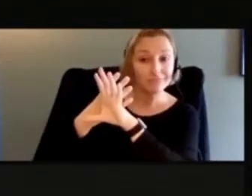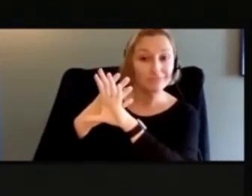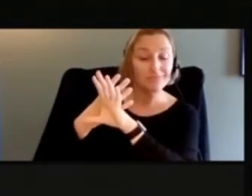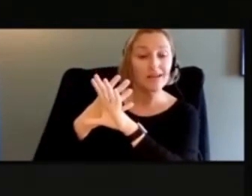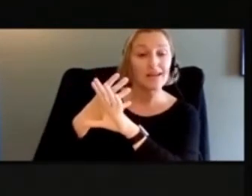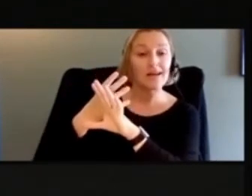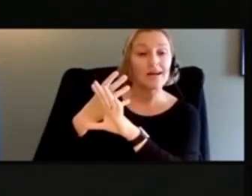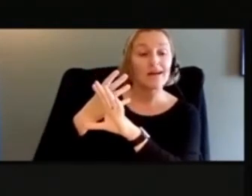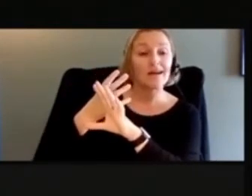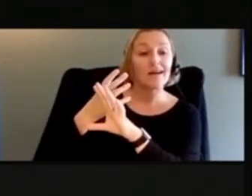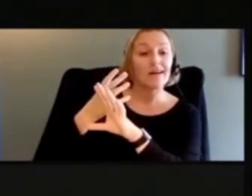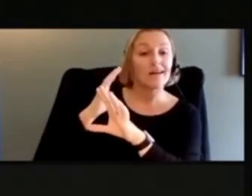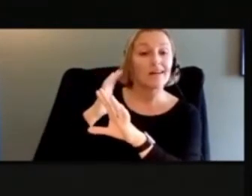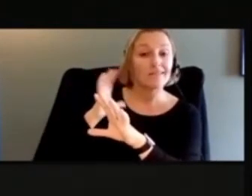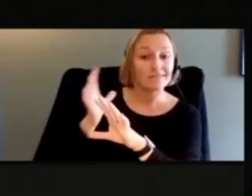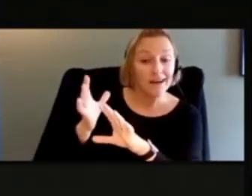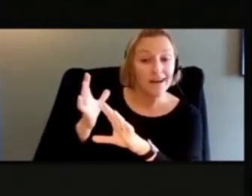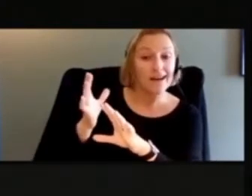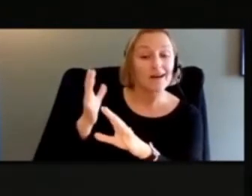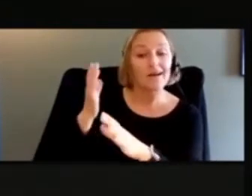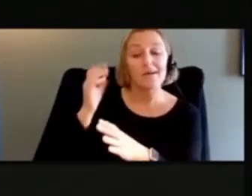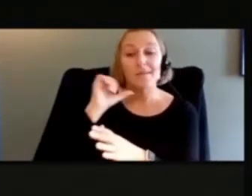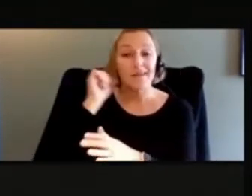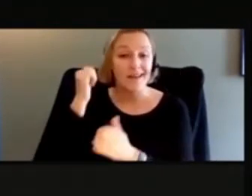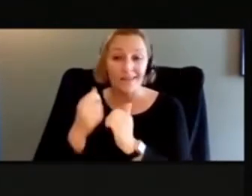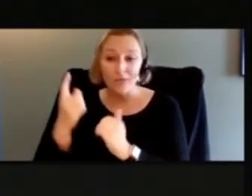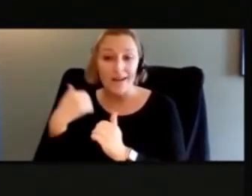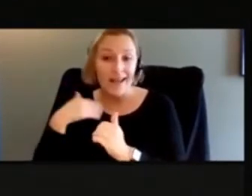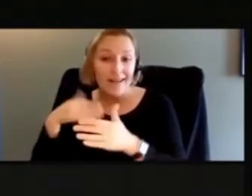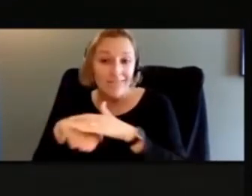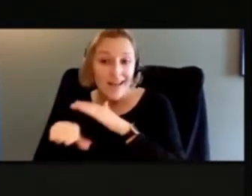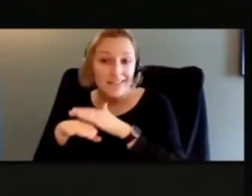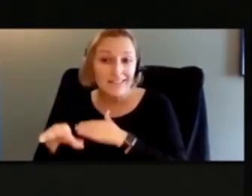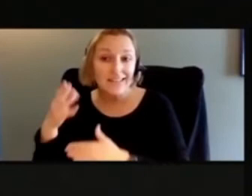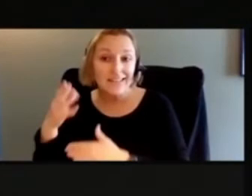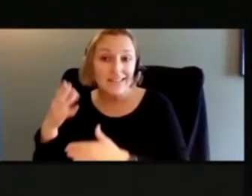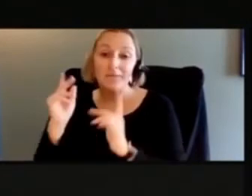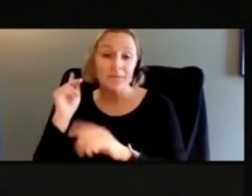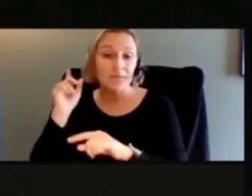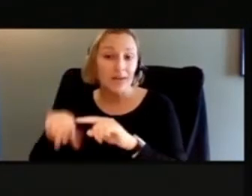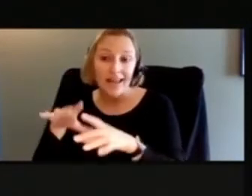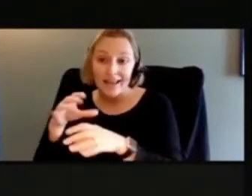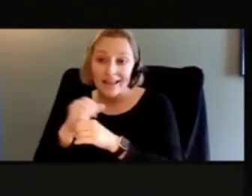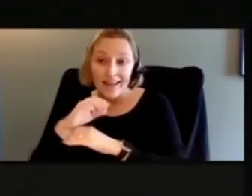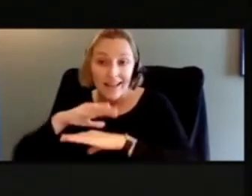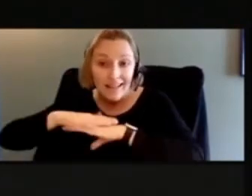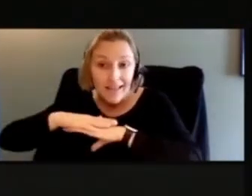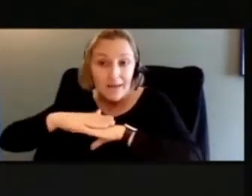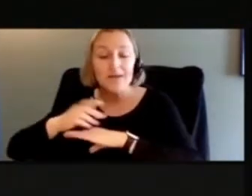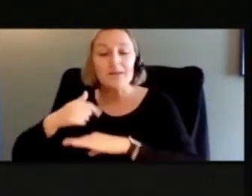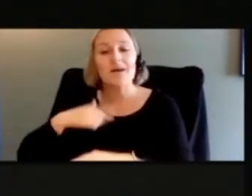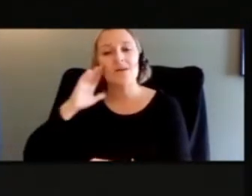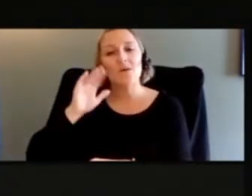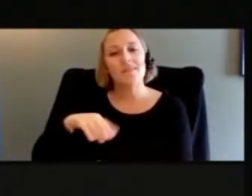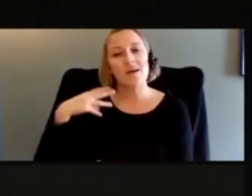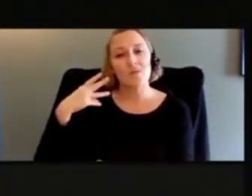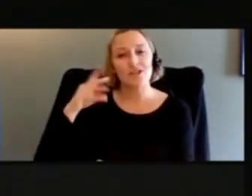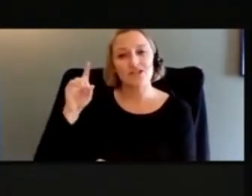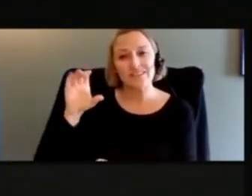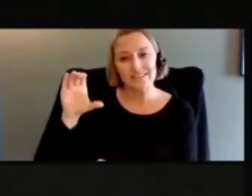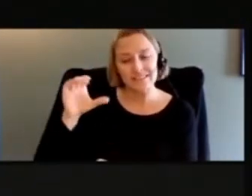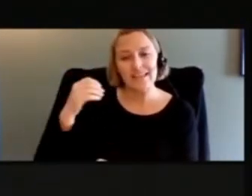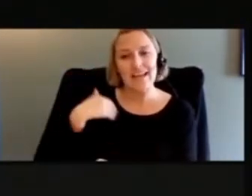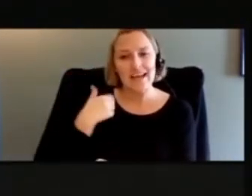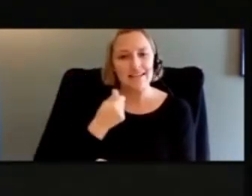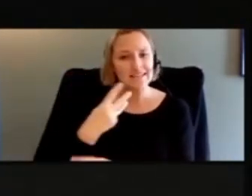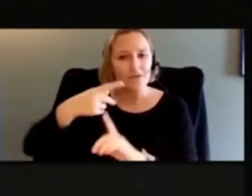has access to a laptop? I know for some schools in here in DC, they had a several months waiting period because